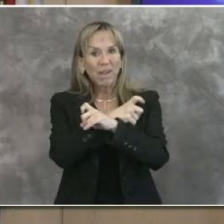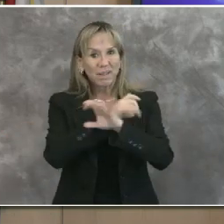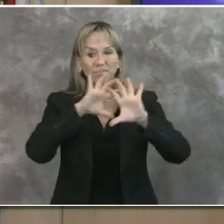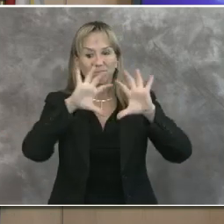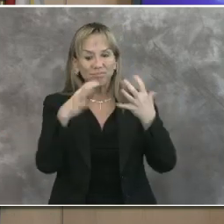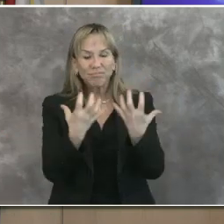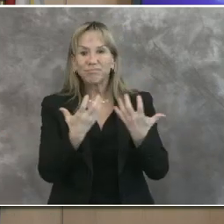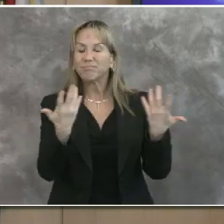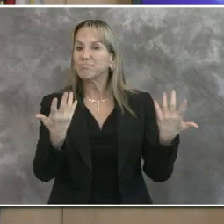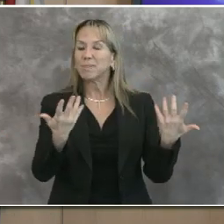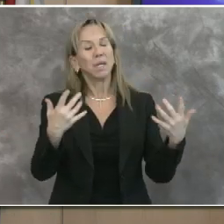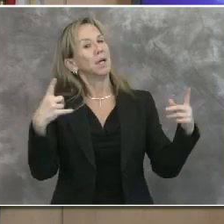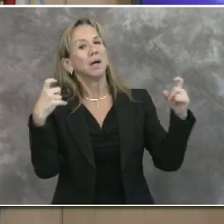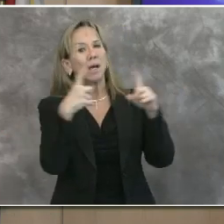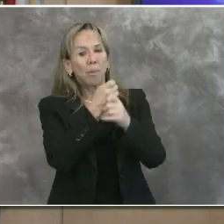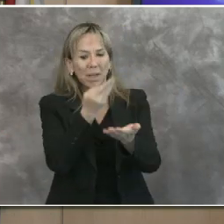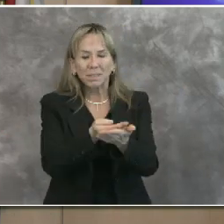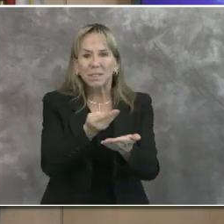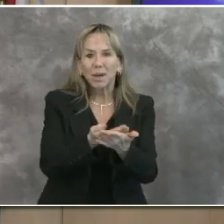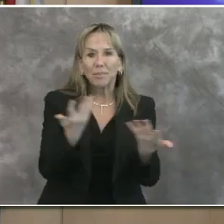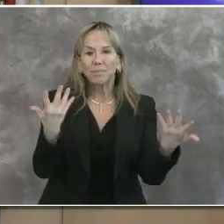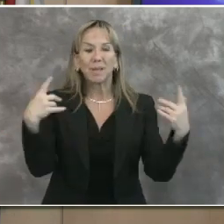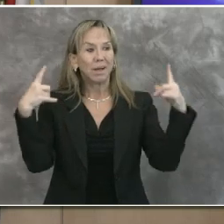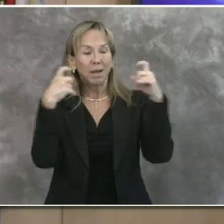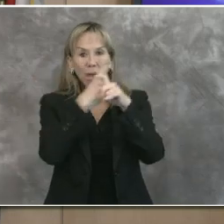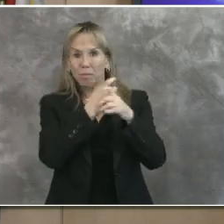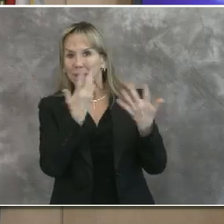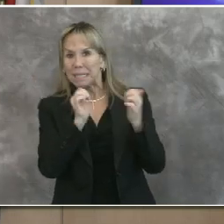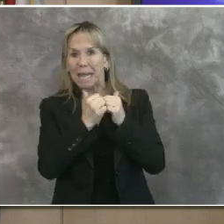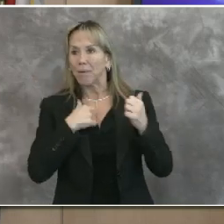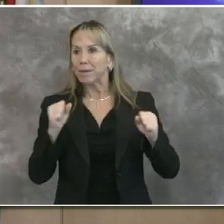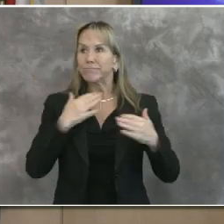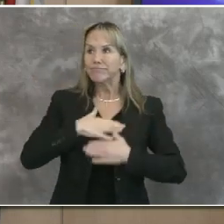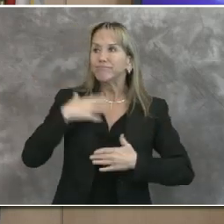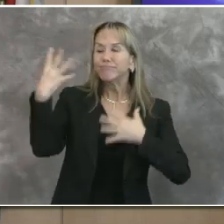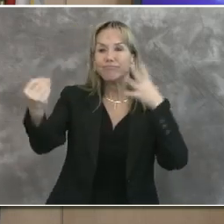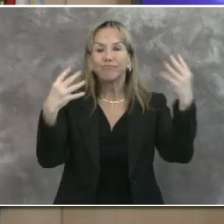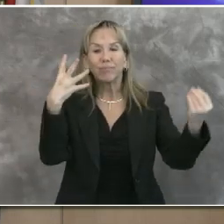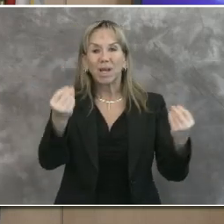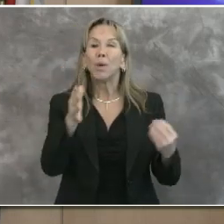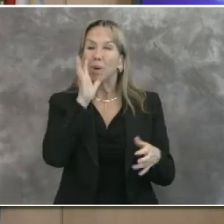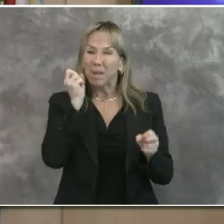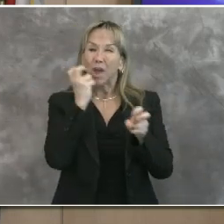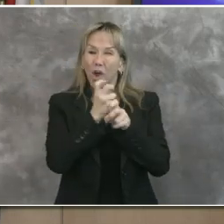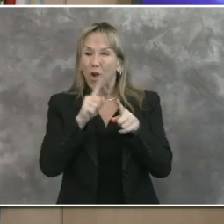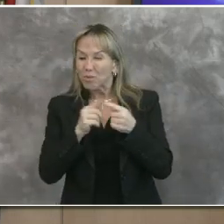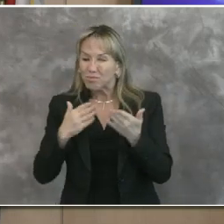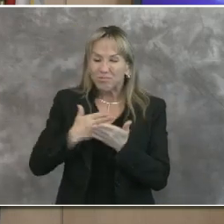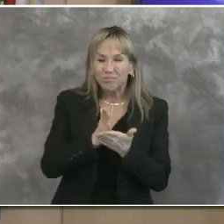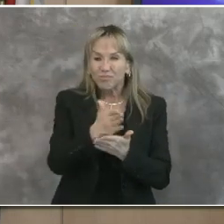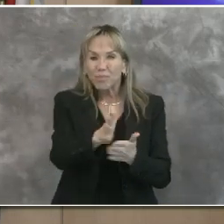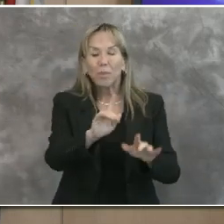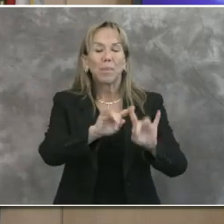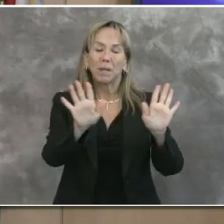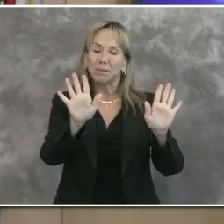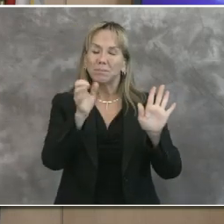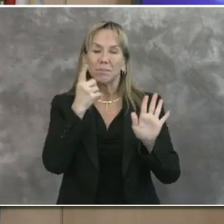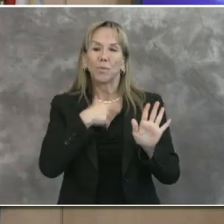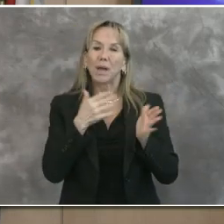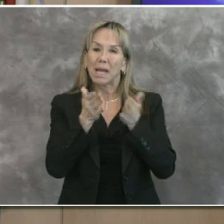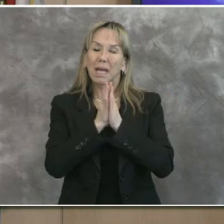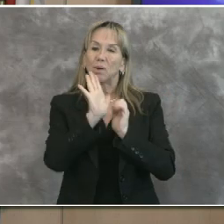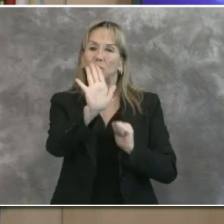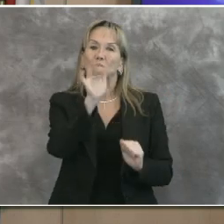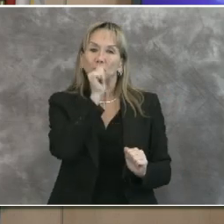complex economy, with complex recreational opportunities, it will be difficult to navigate through, and we ask for your patience. We ask